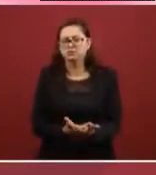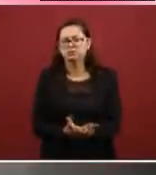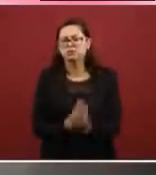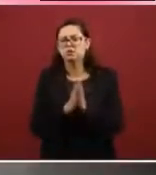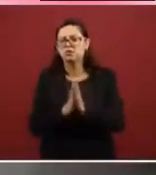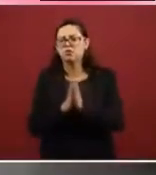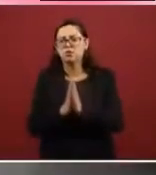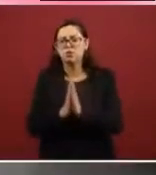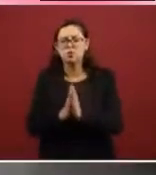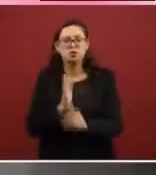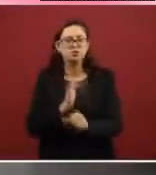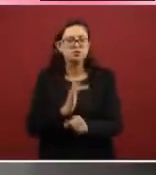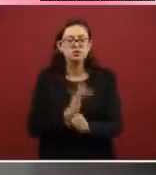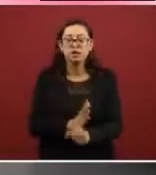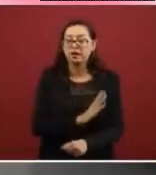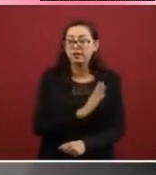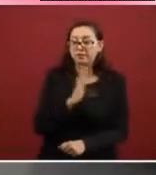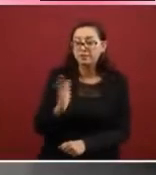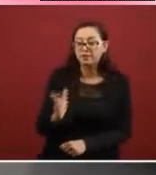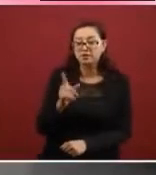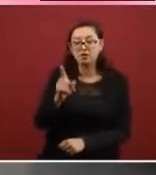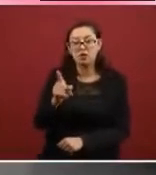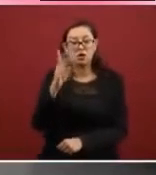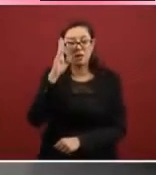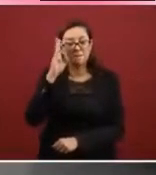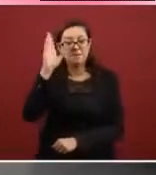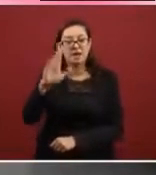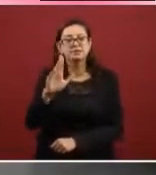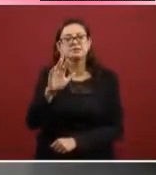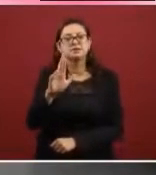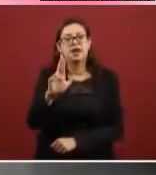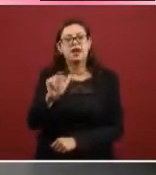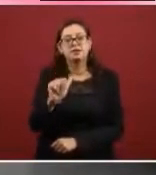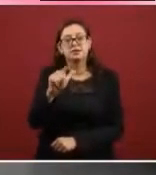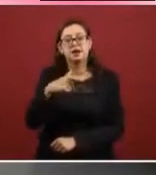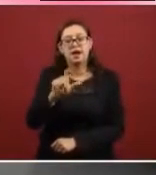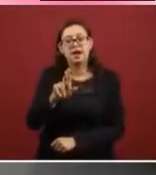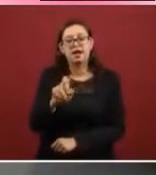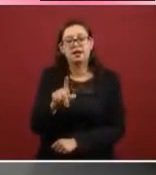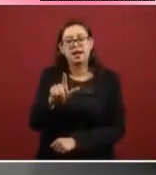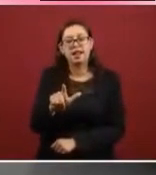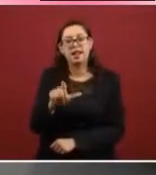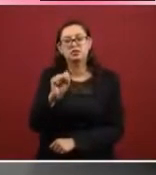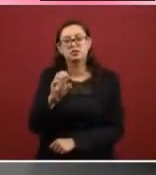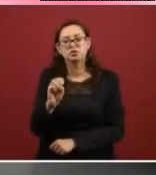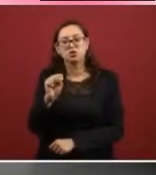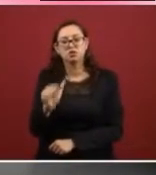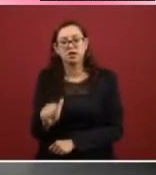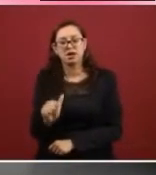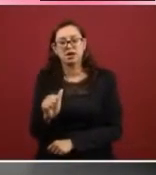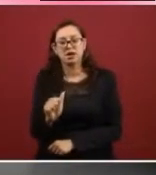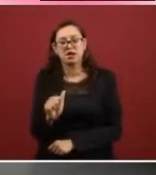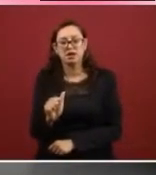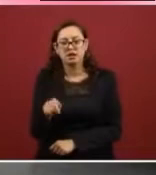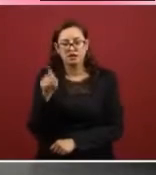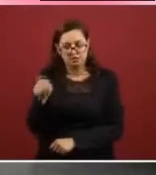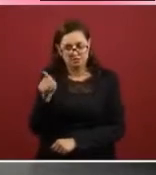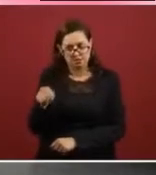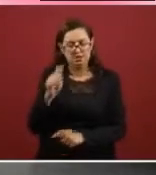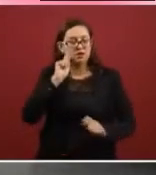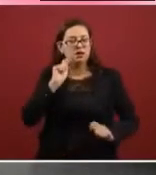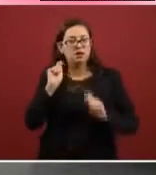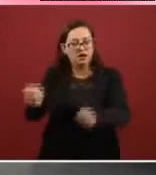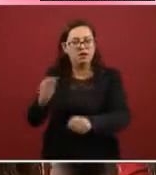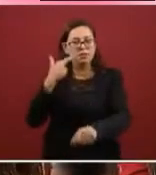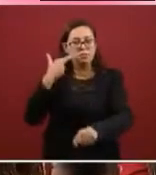pedirle a la maestra Raquel Sosa, que the teacher, atienda to attend to